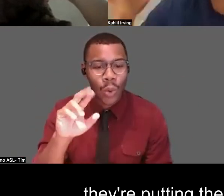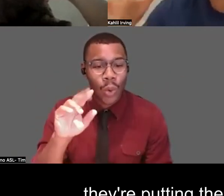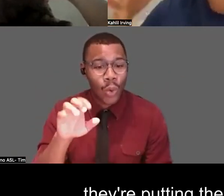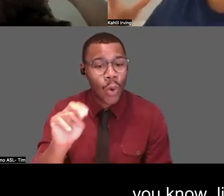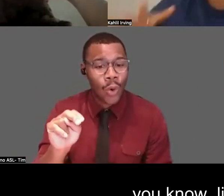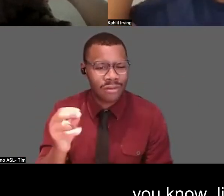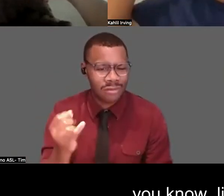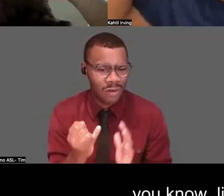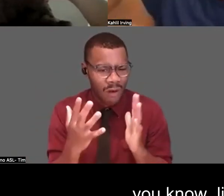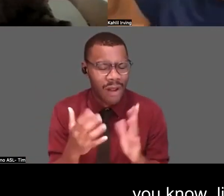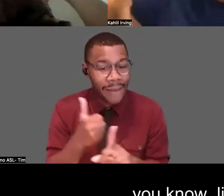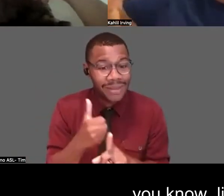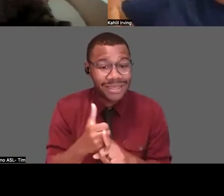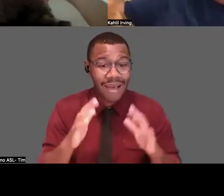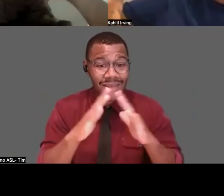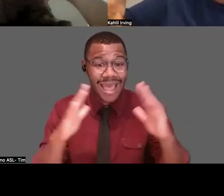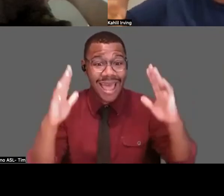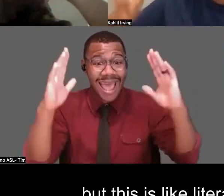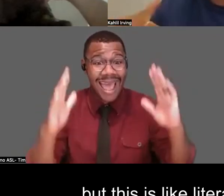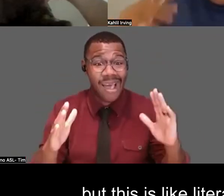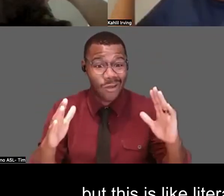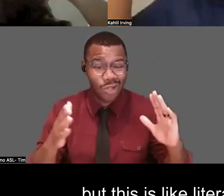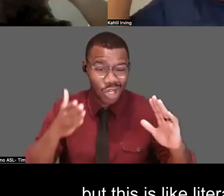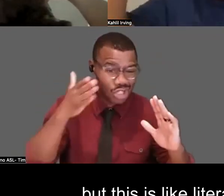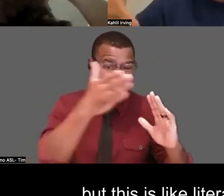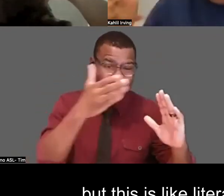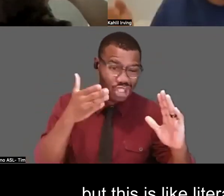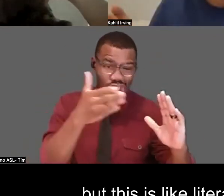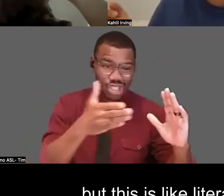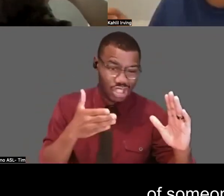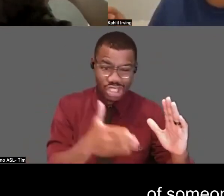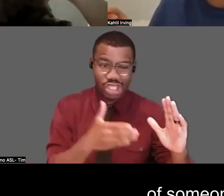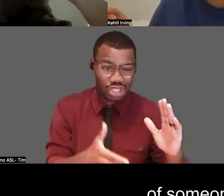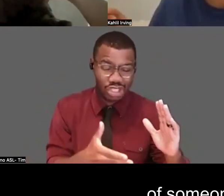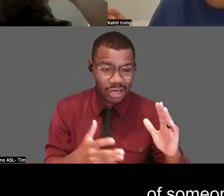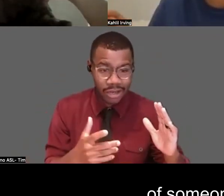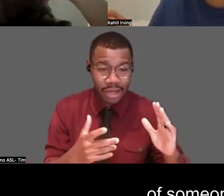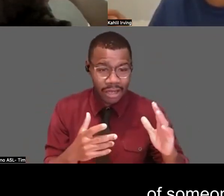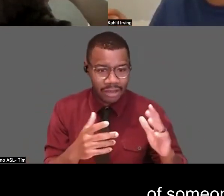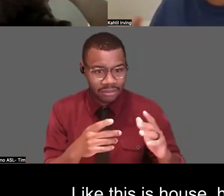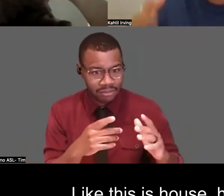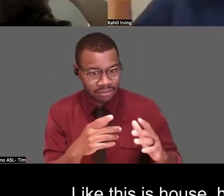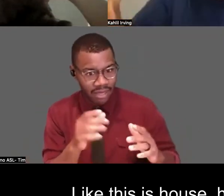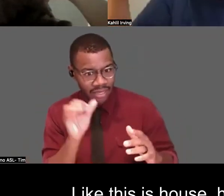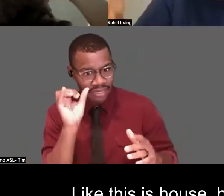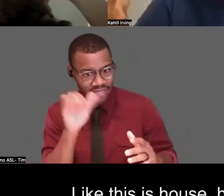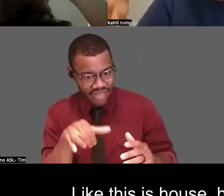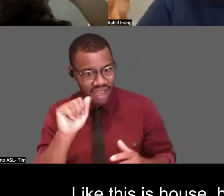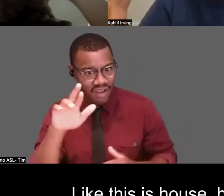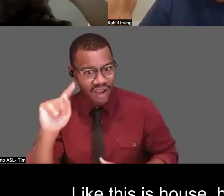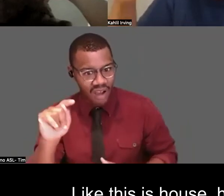the museums, like this is art, but this is like literally also a fragment of someone's house. Like this is